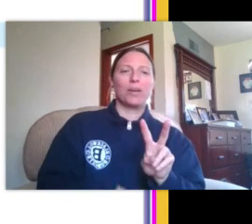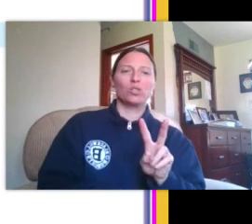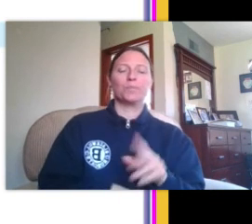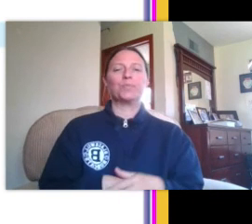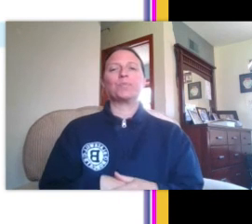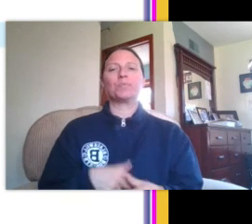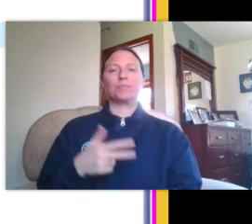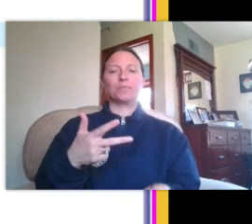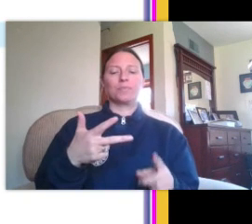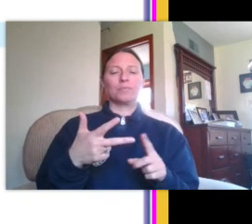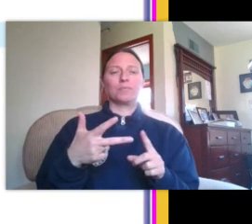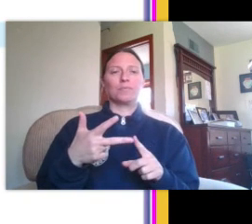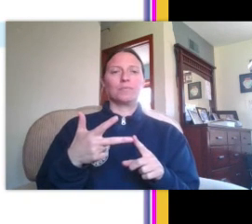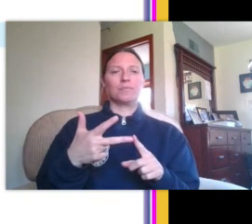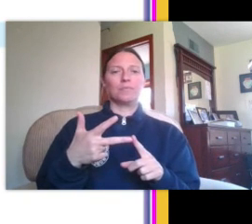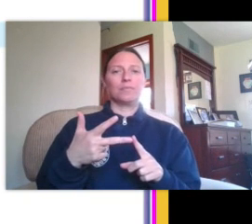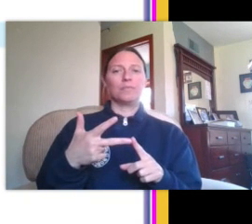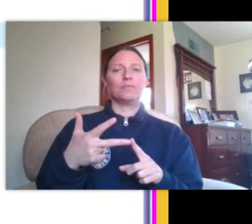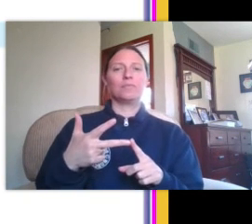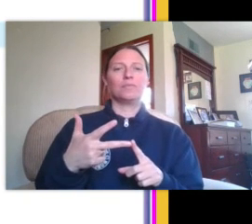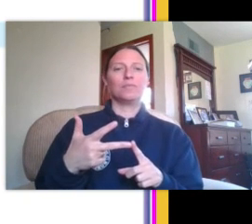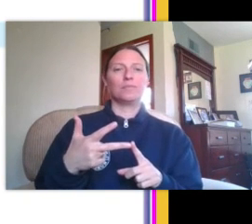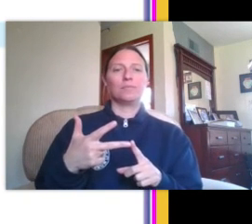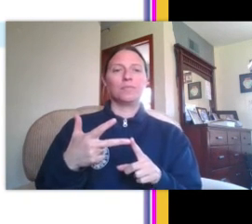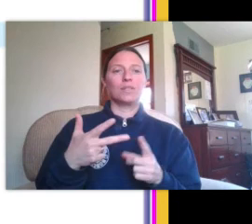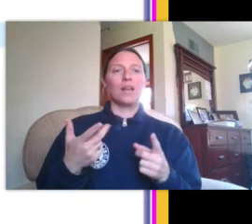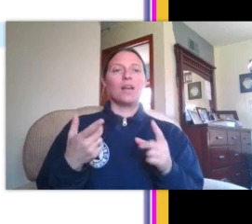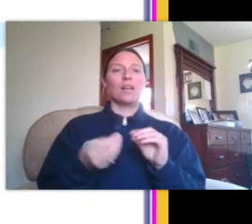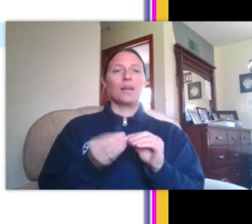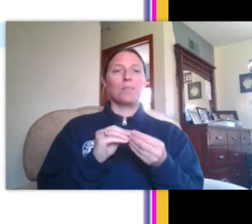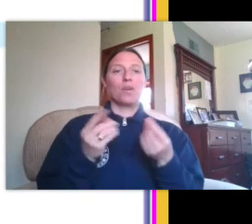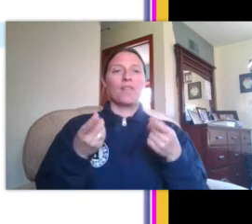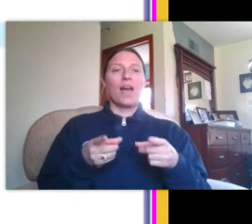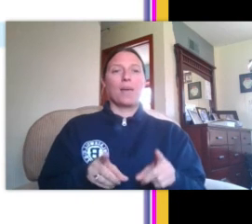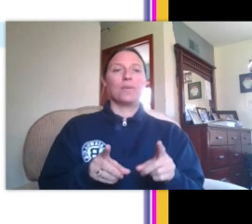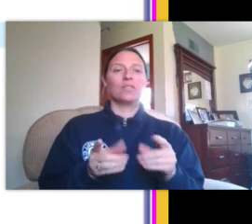Mode, you need to find the number that occurs most often.